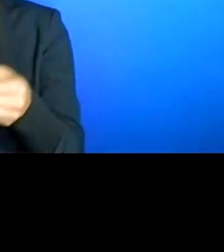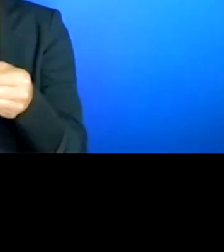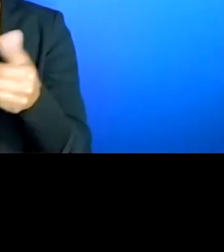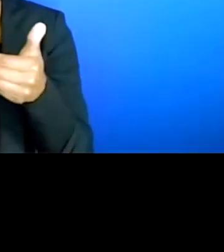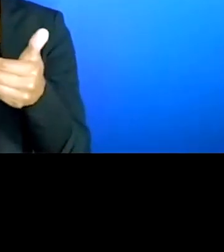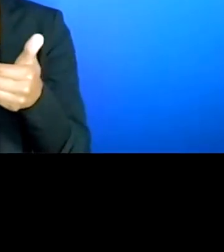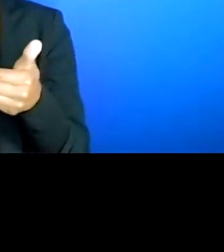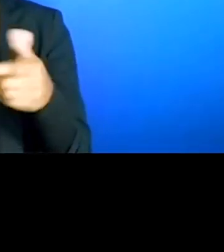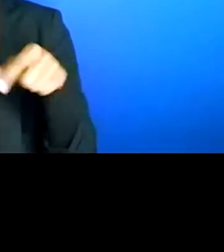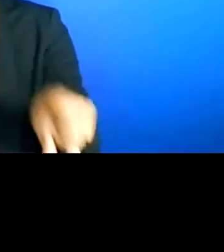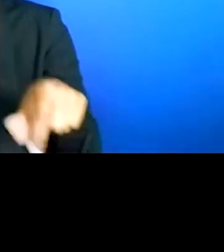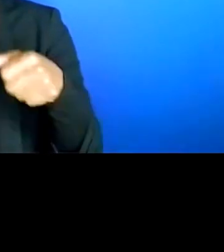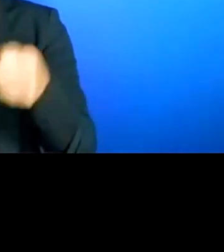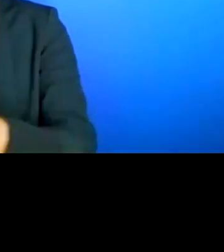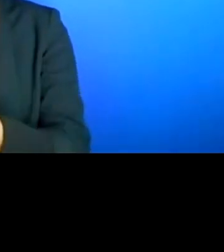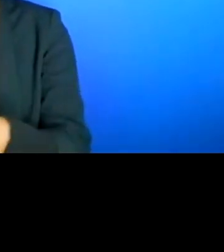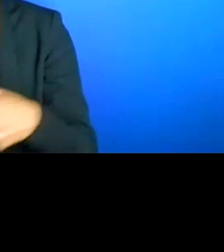throughout this year.